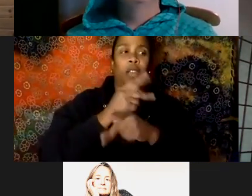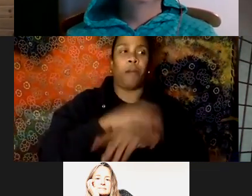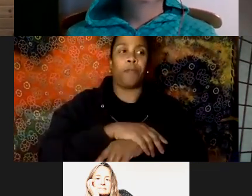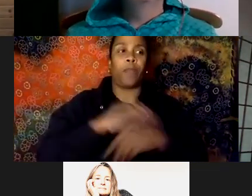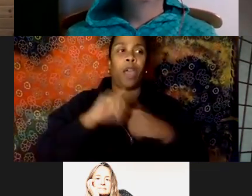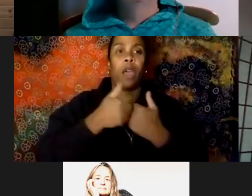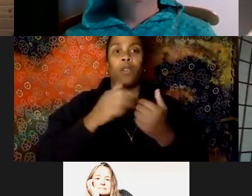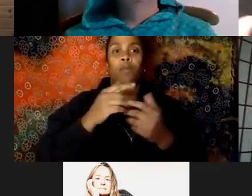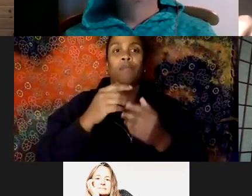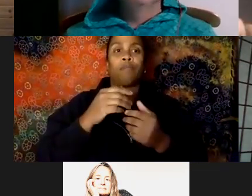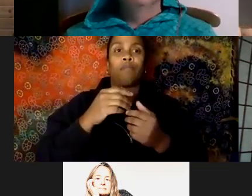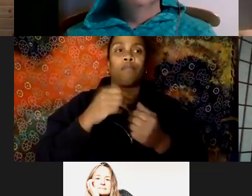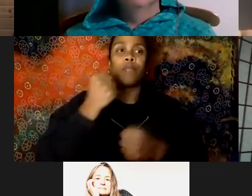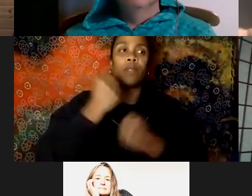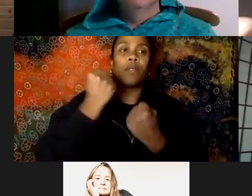in the chat.